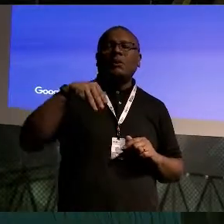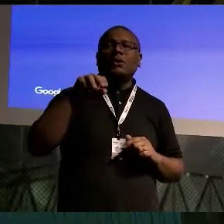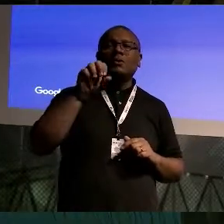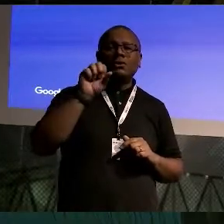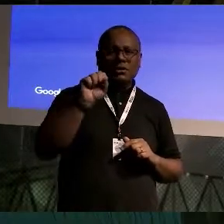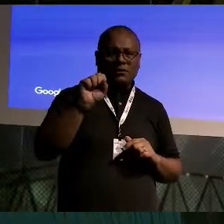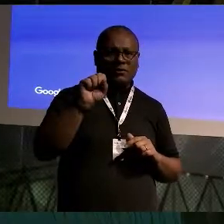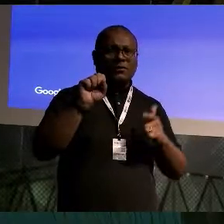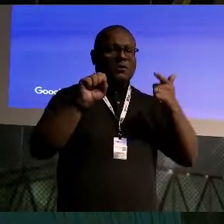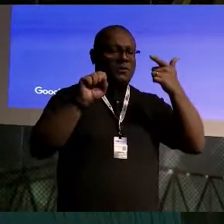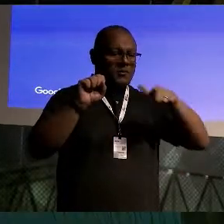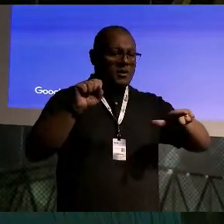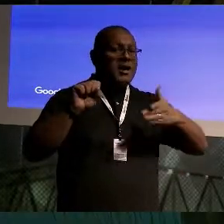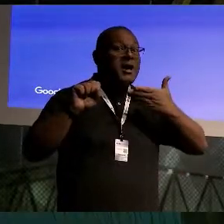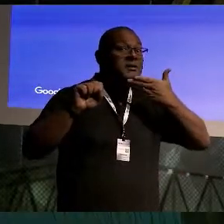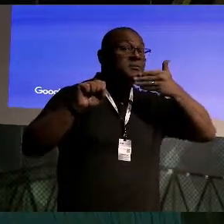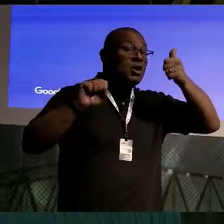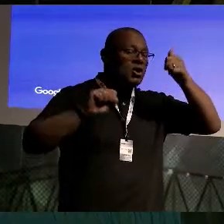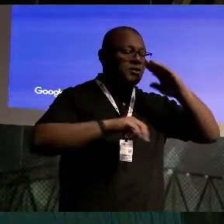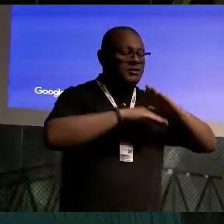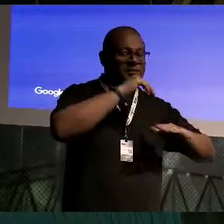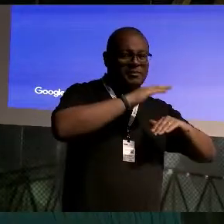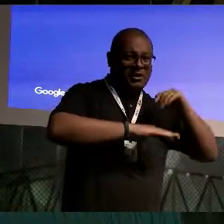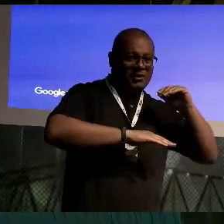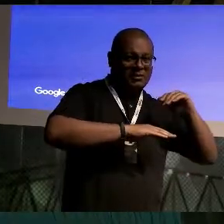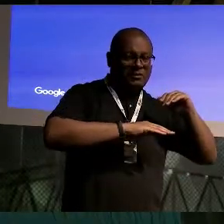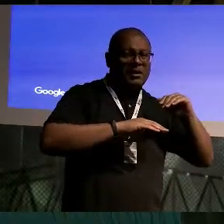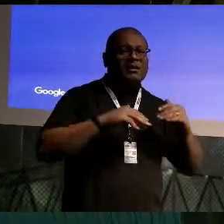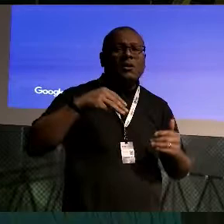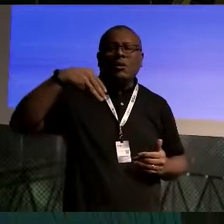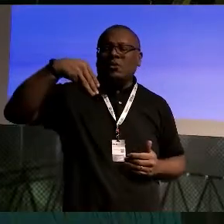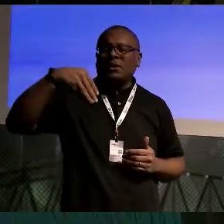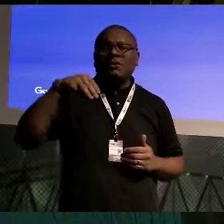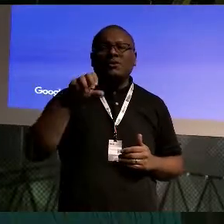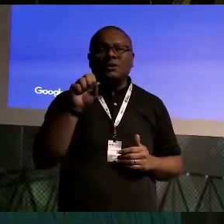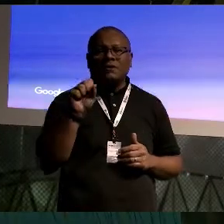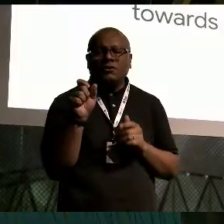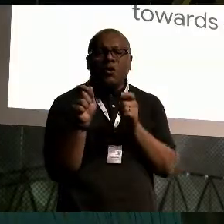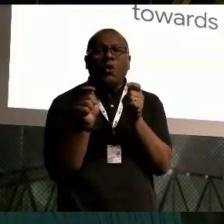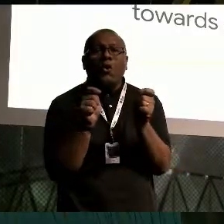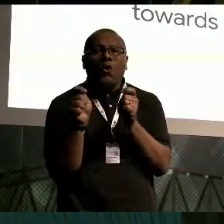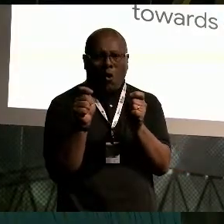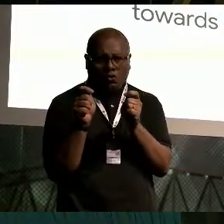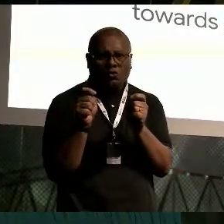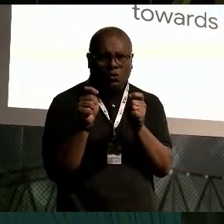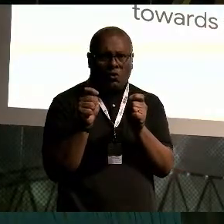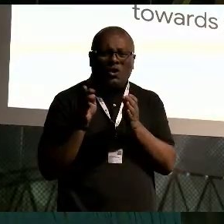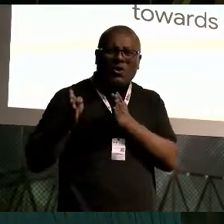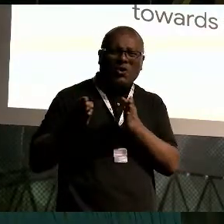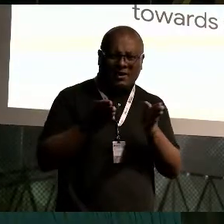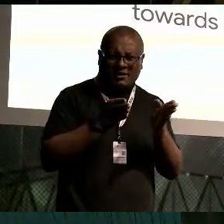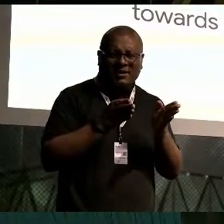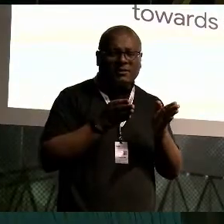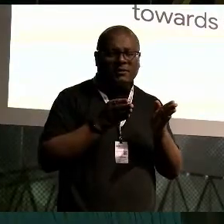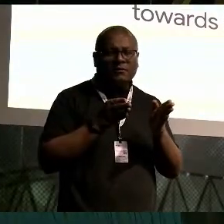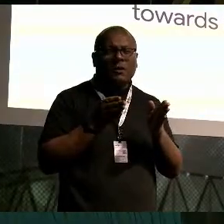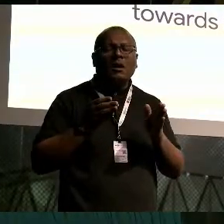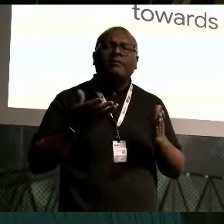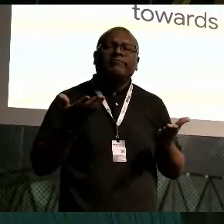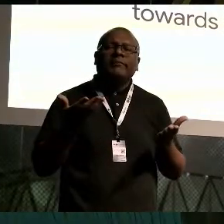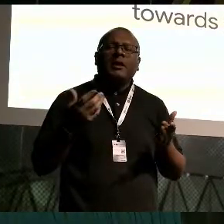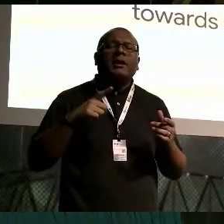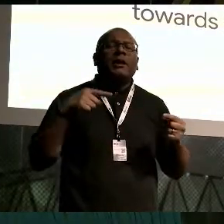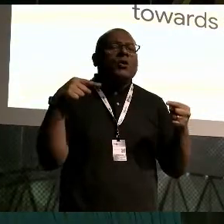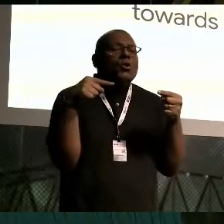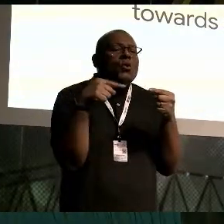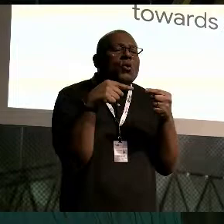to talk about the best practices, okay? So what do I mean by service orchestration? Well, service orchestration tries